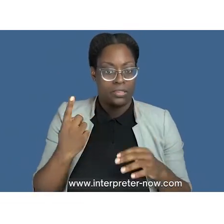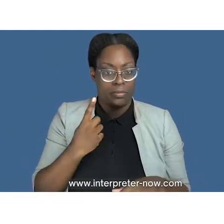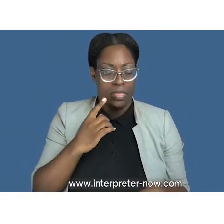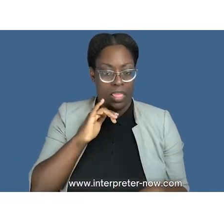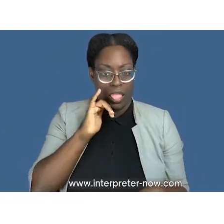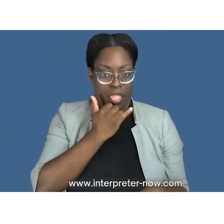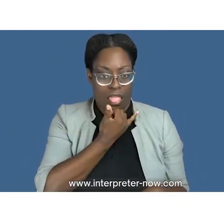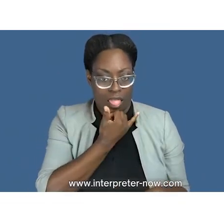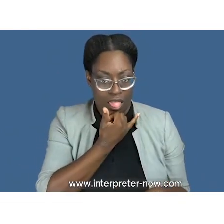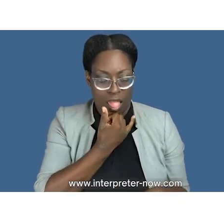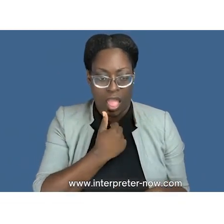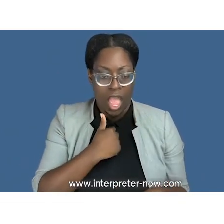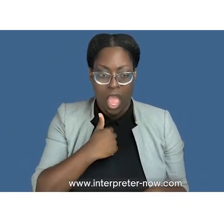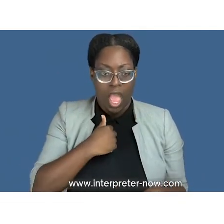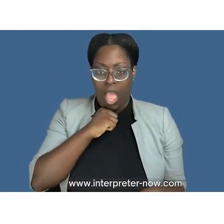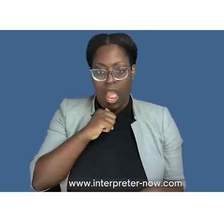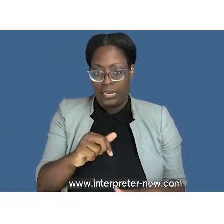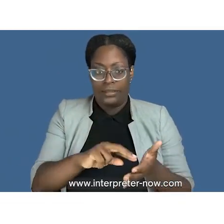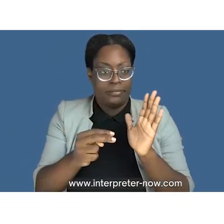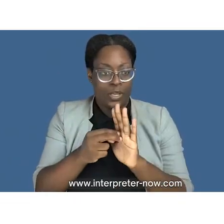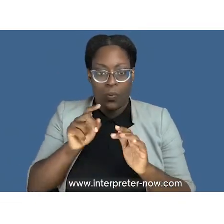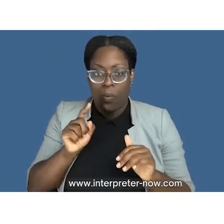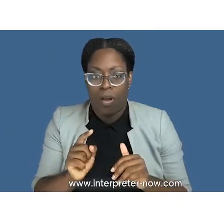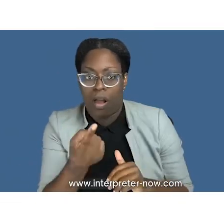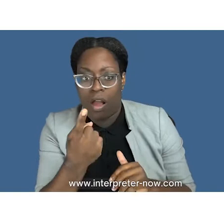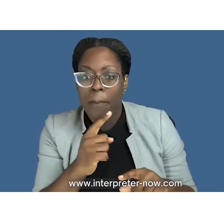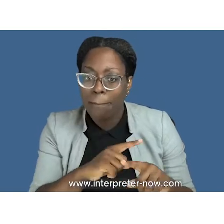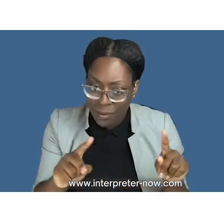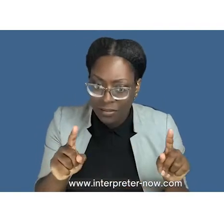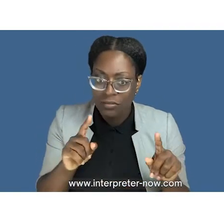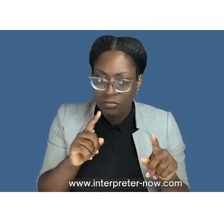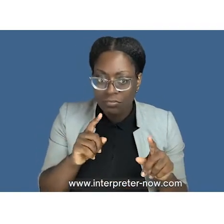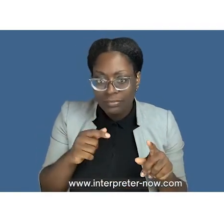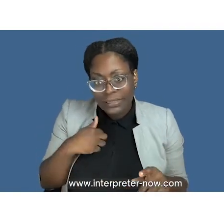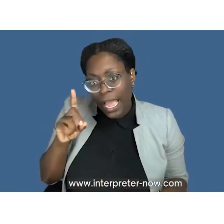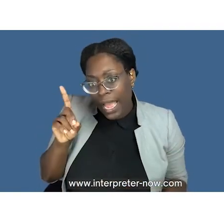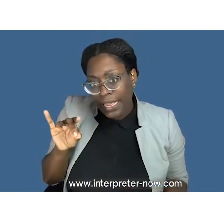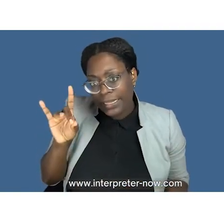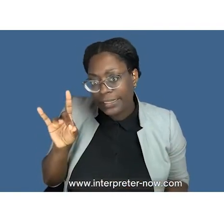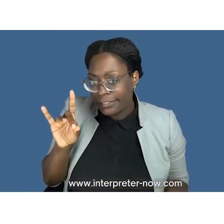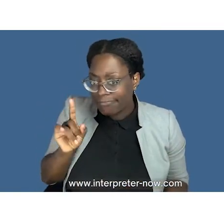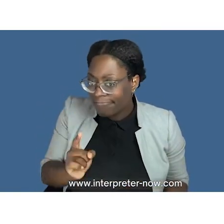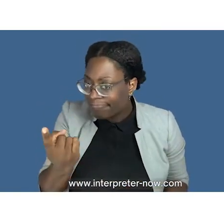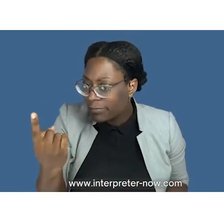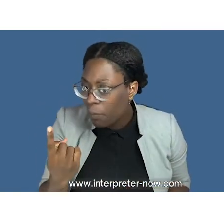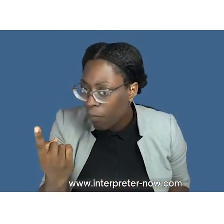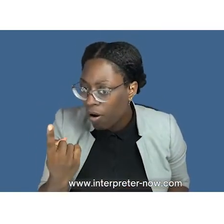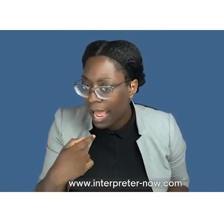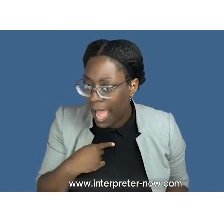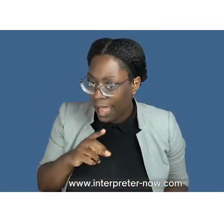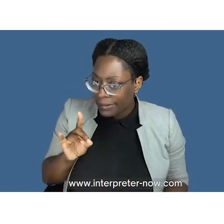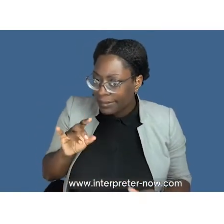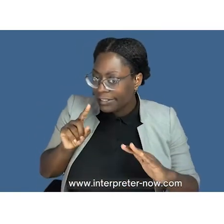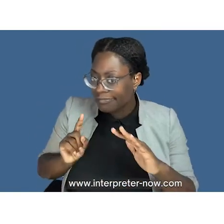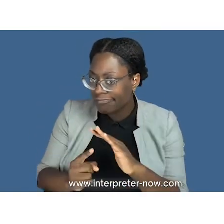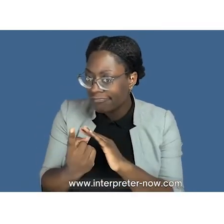came out the way I didn't intend it to come out. That was definitely not what I intended to do, but it's a microaggression. I